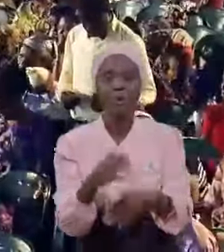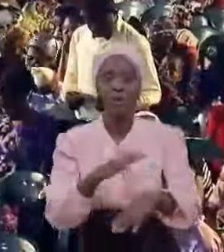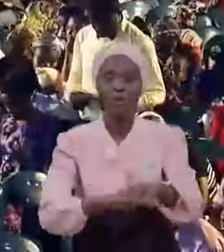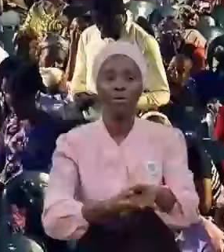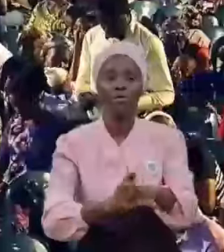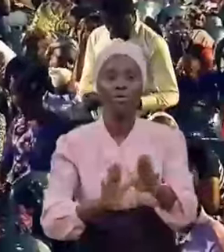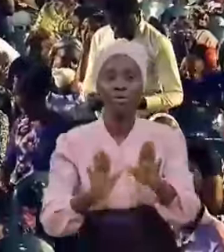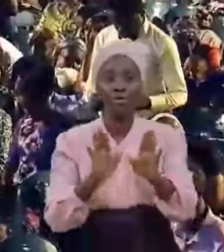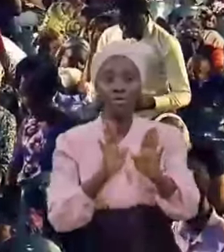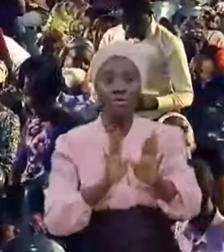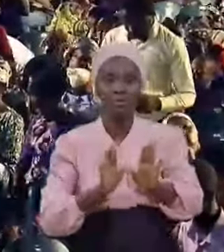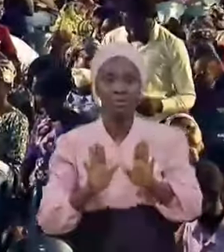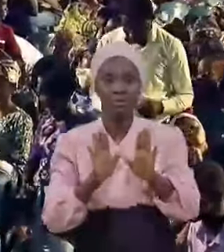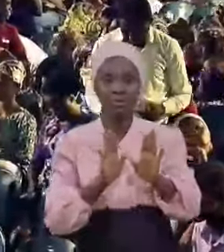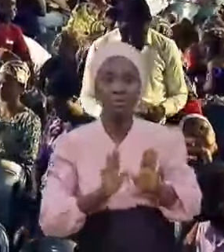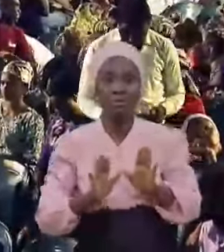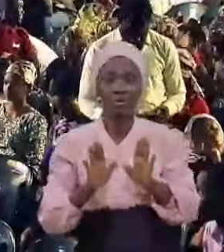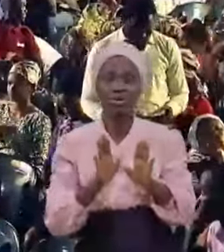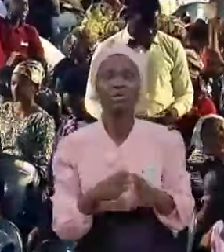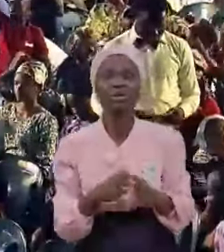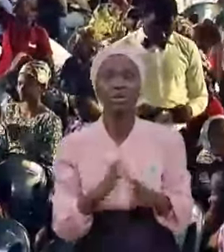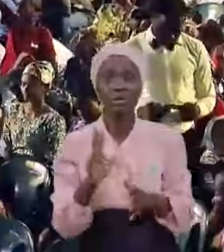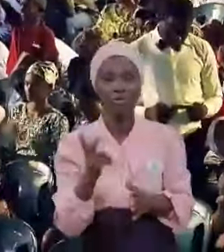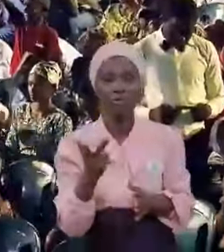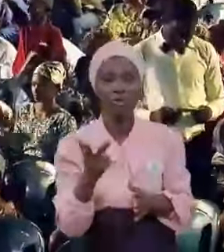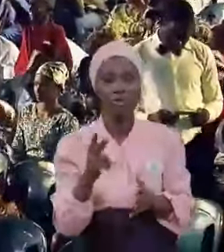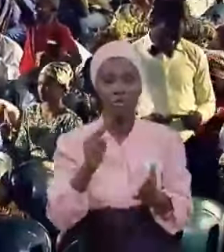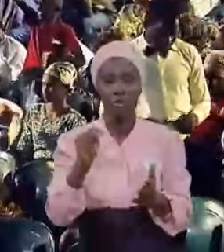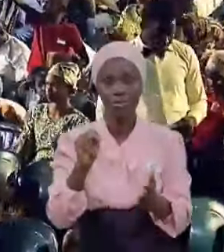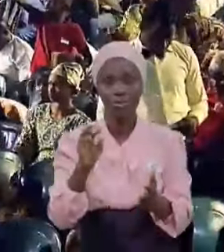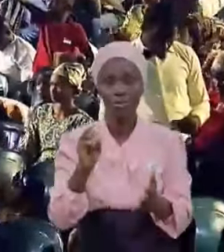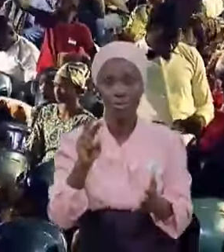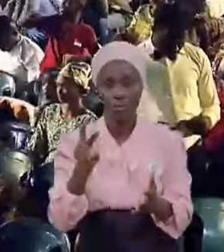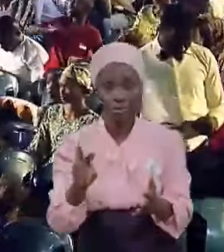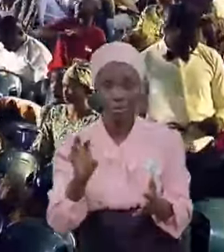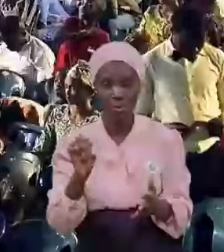November 2024, in all churches, all our churches.